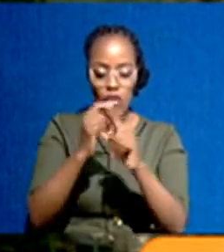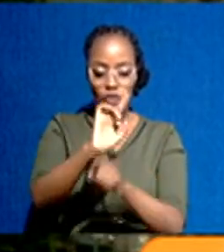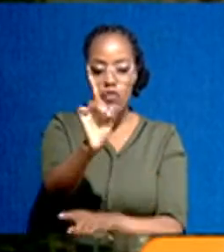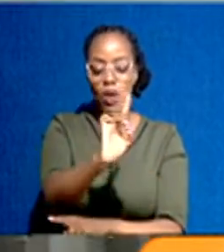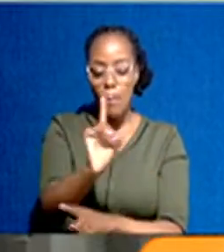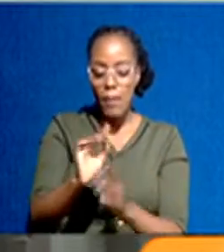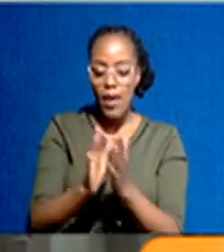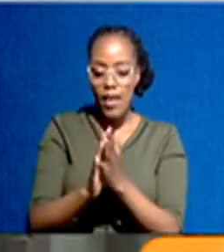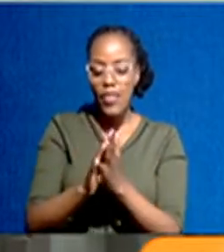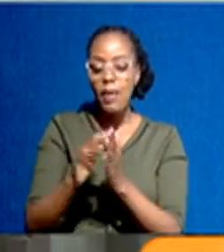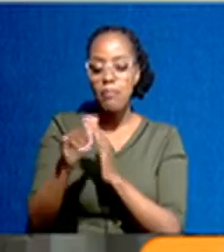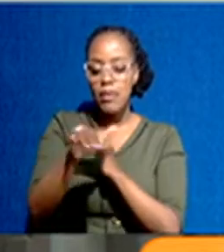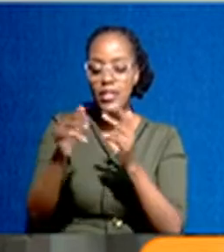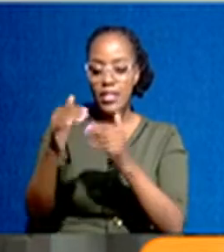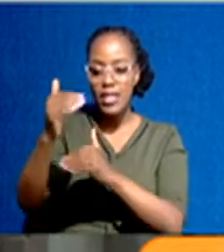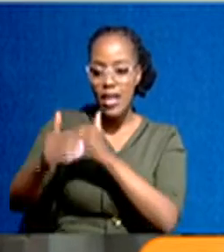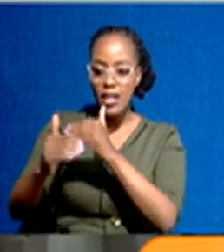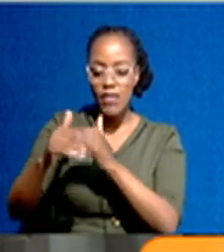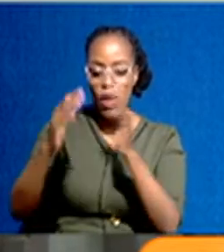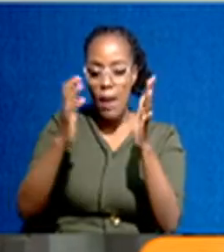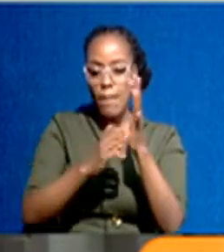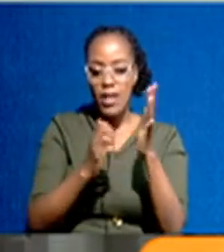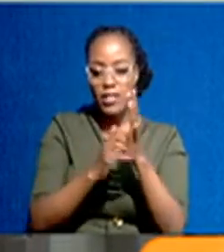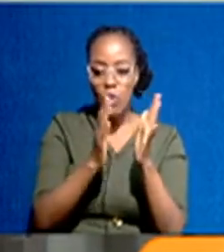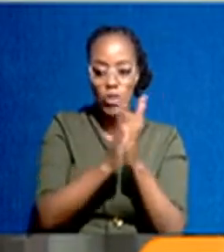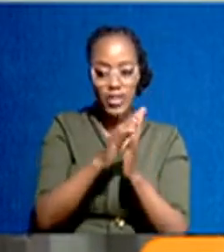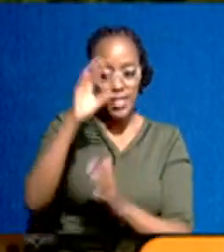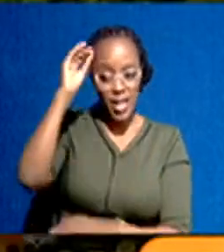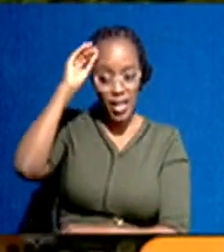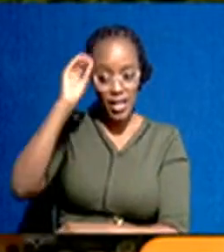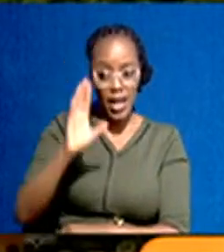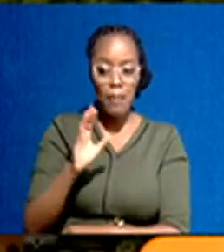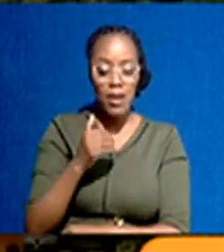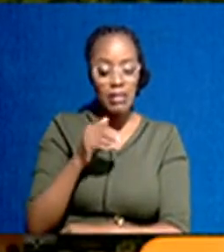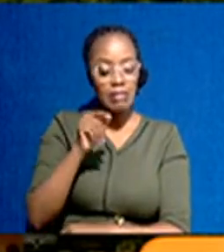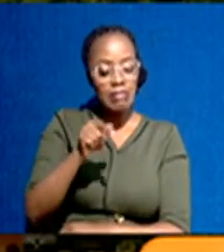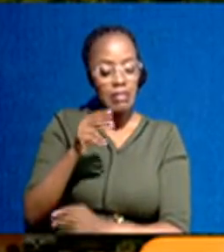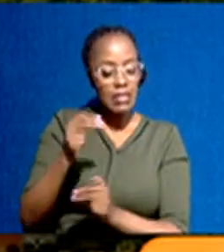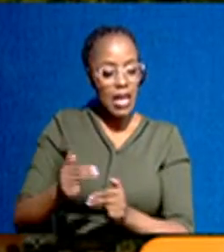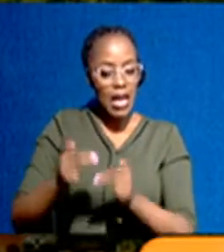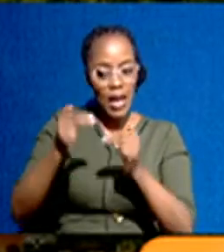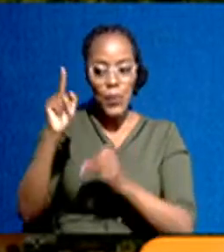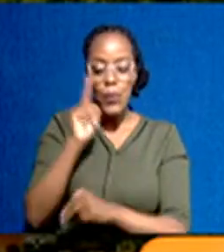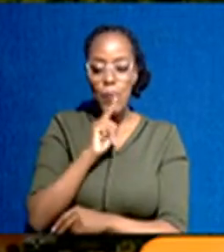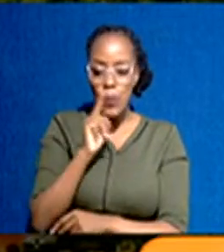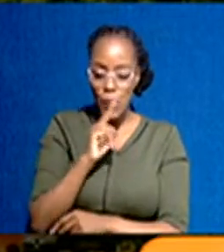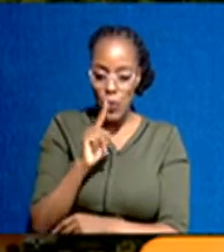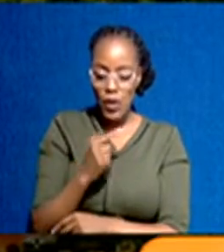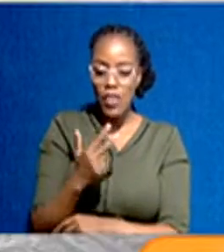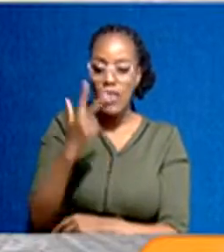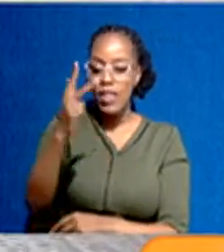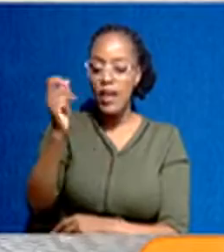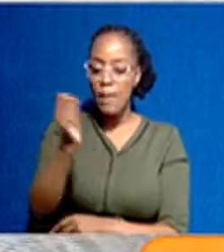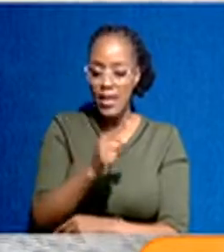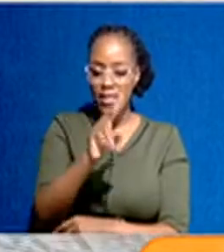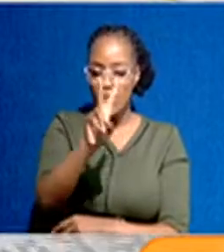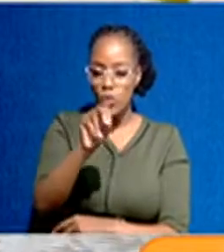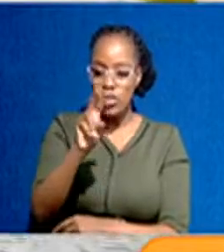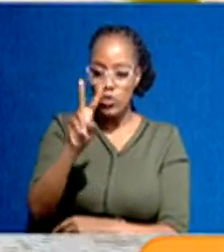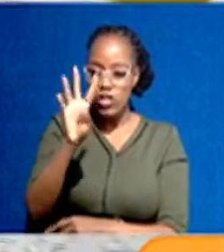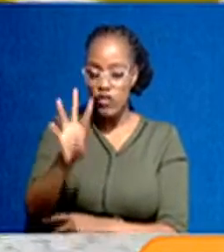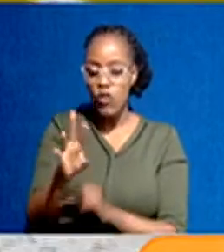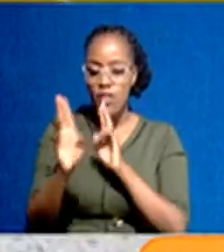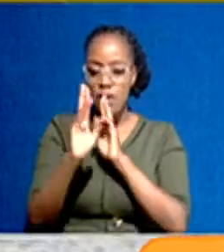its environs stretching to Machakos and Kiambu are staggering. For the first quarter of 2024, the report